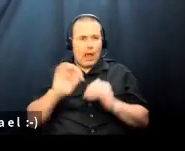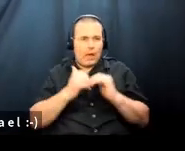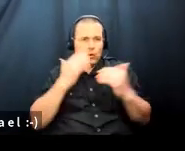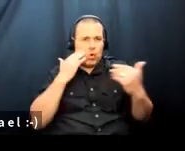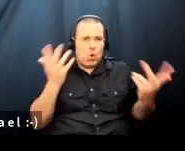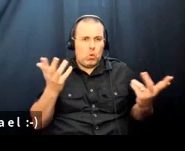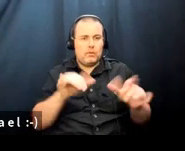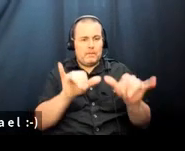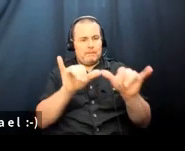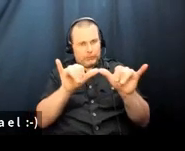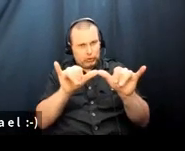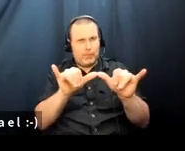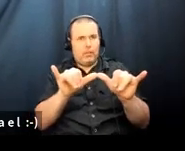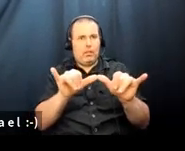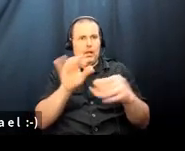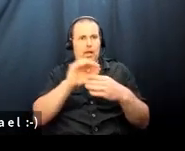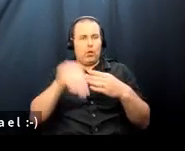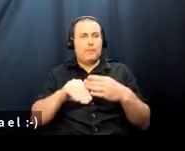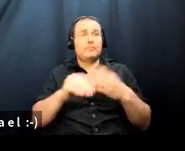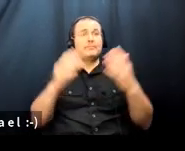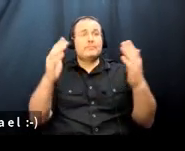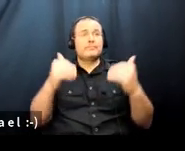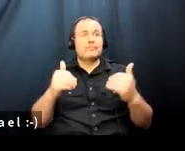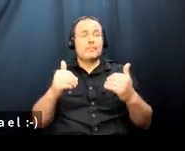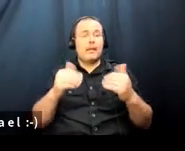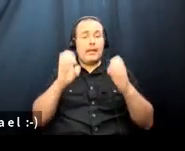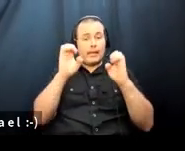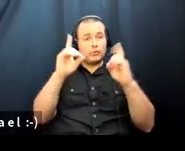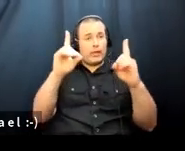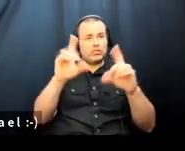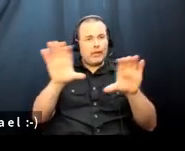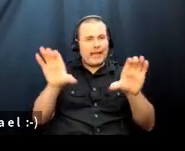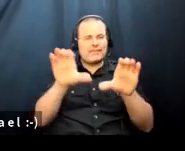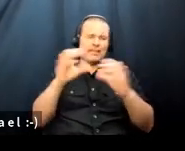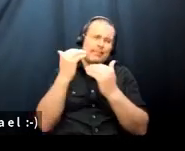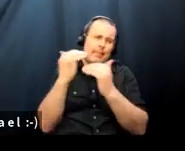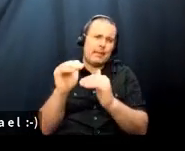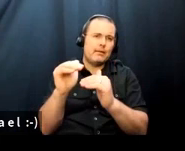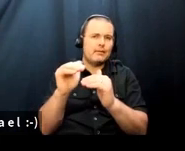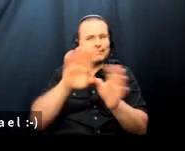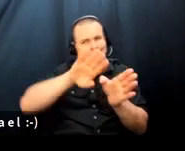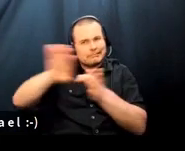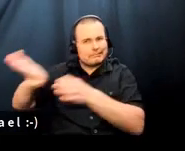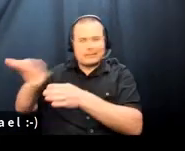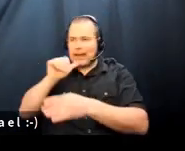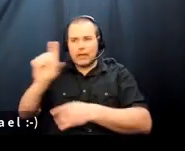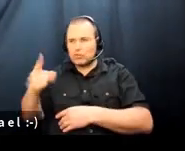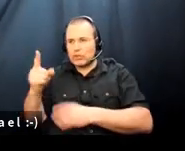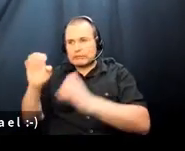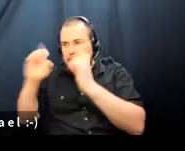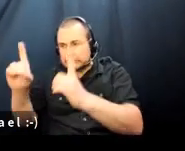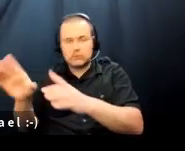Enjoy your child. Limit educational activities and times in the home. You're their